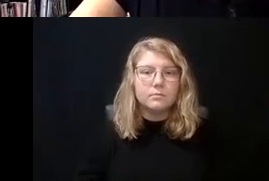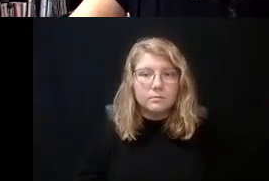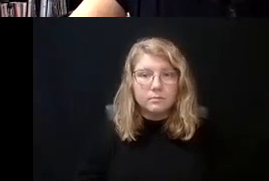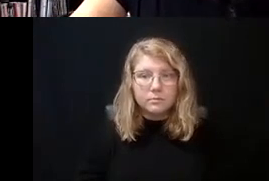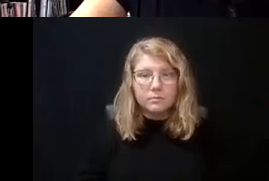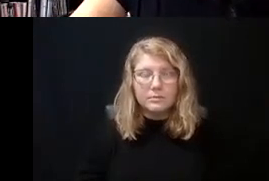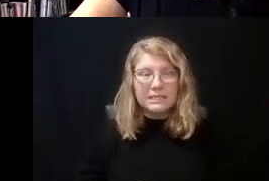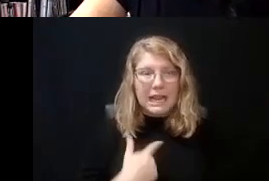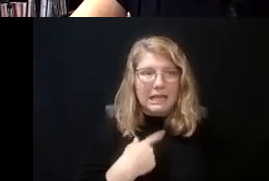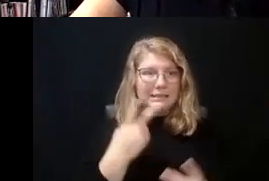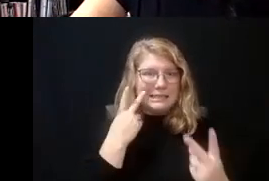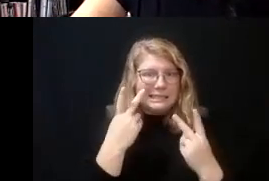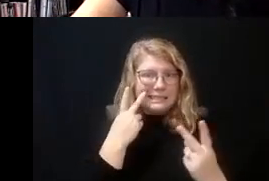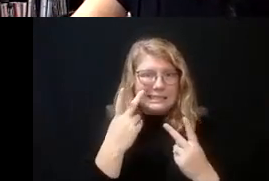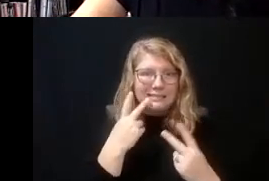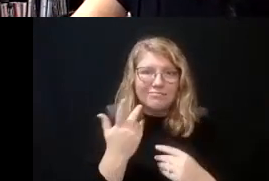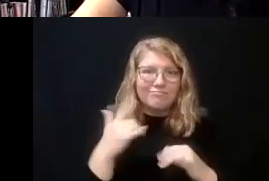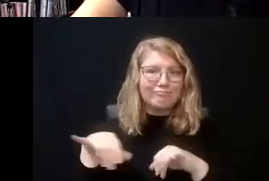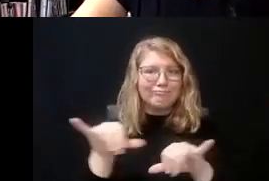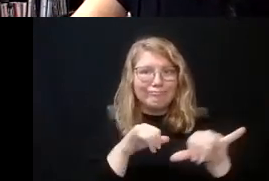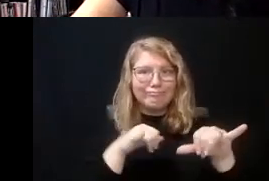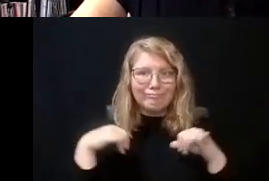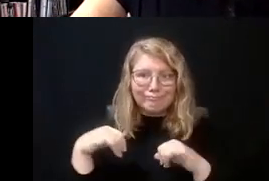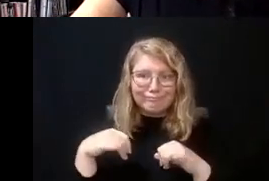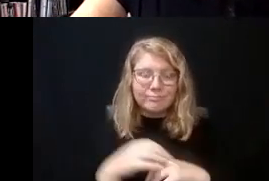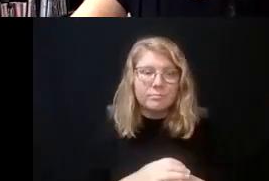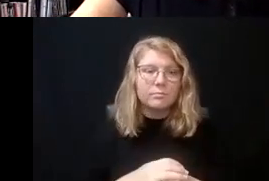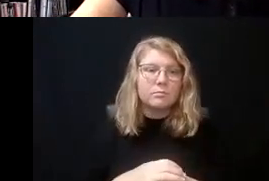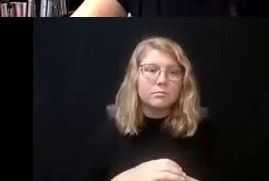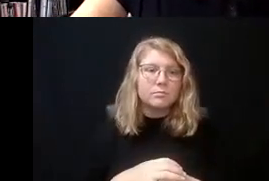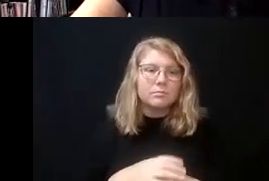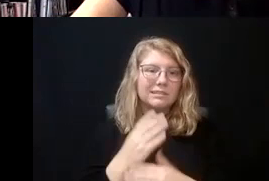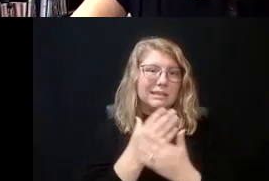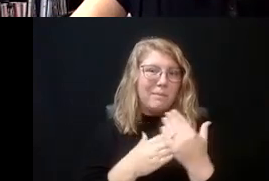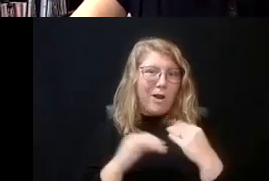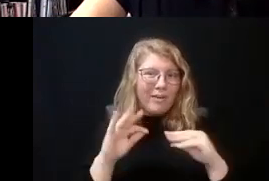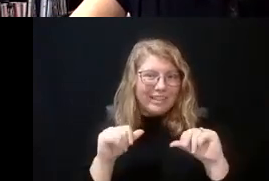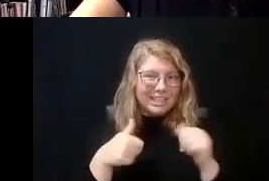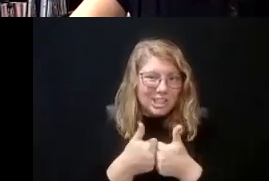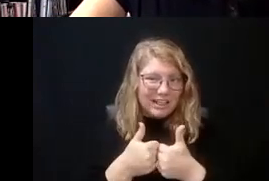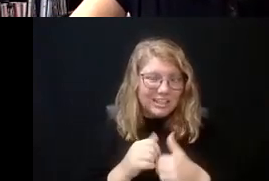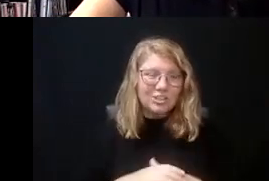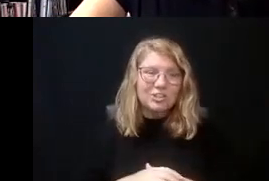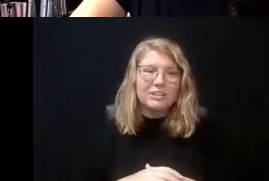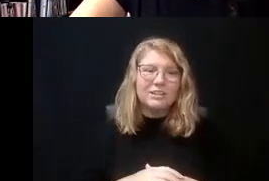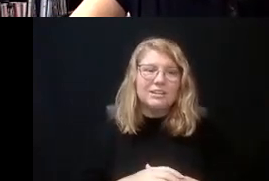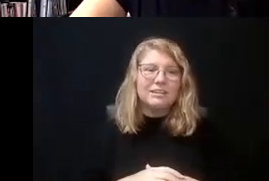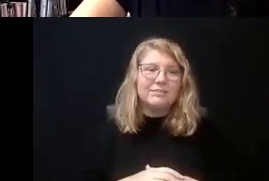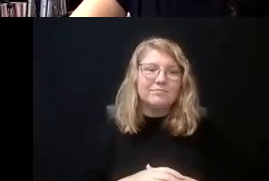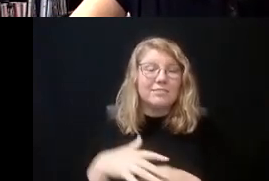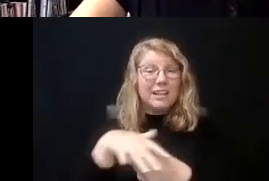I'm seeing status quo as part of the challenges,